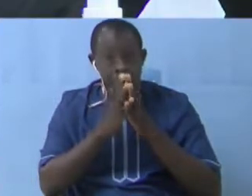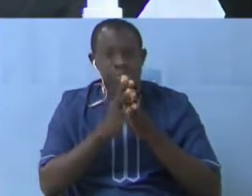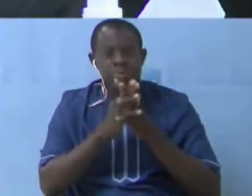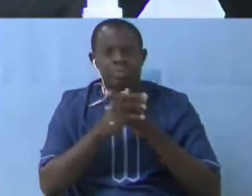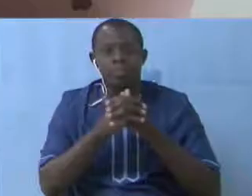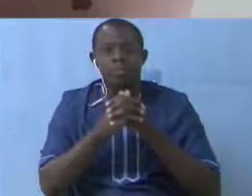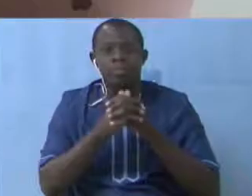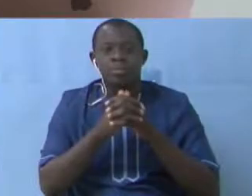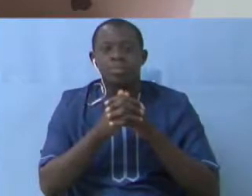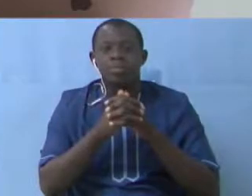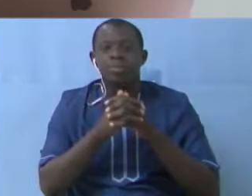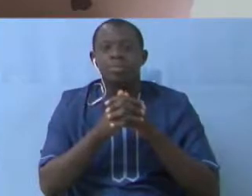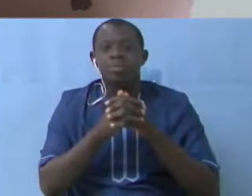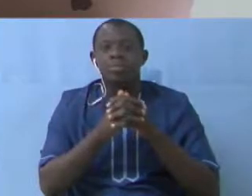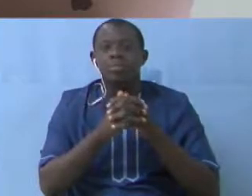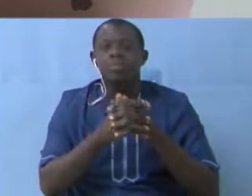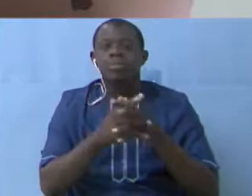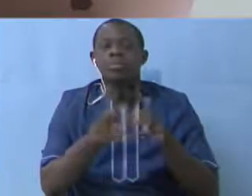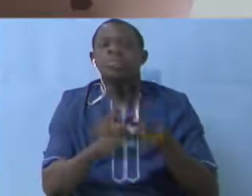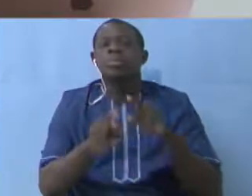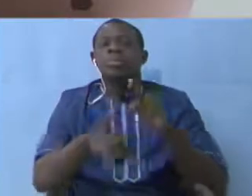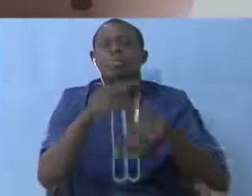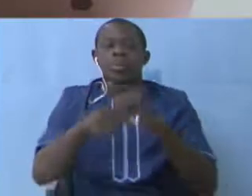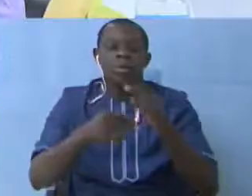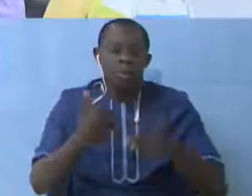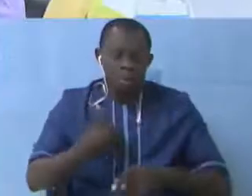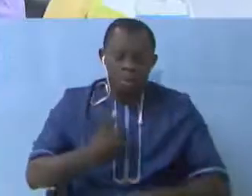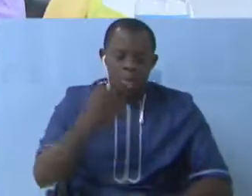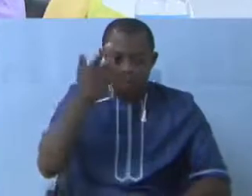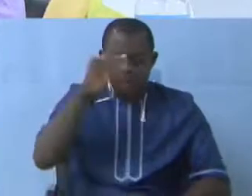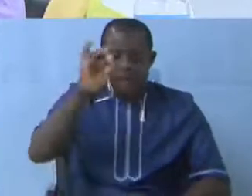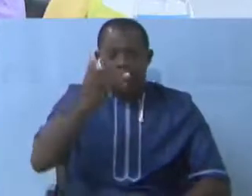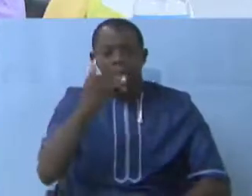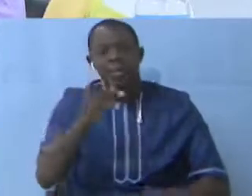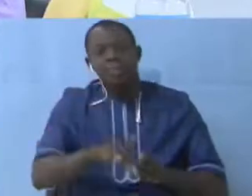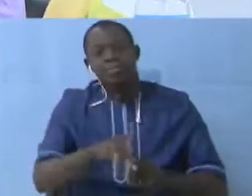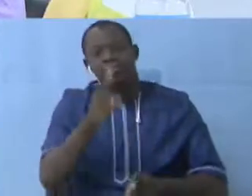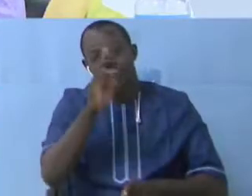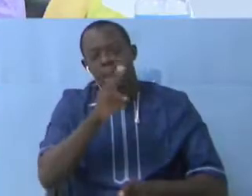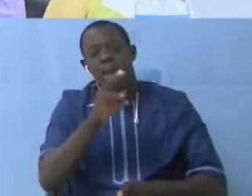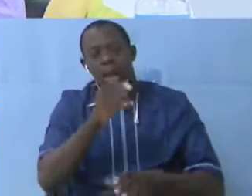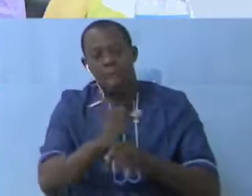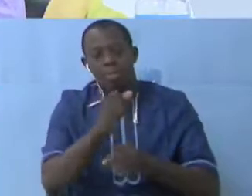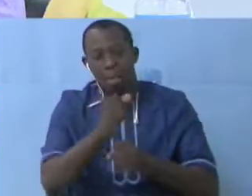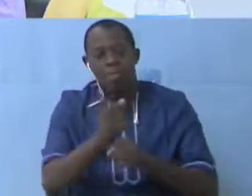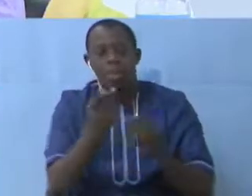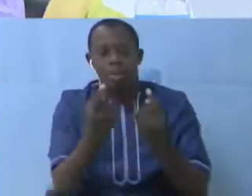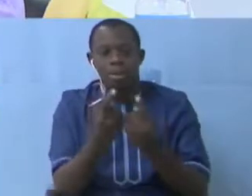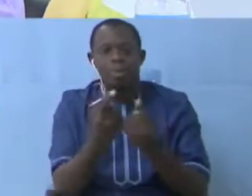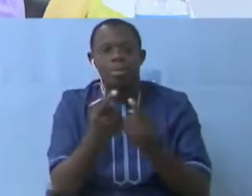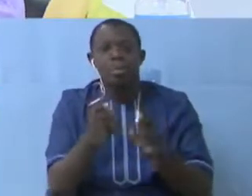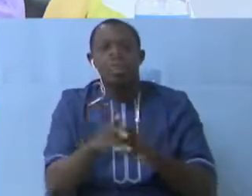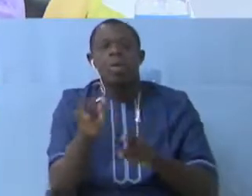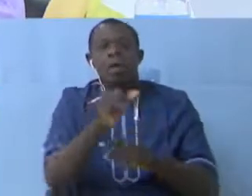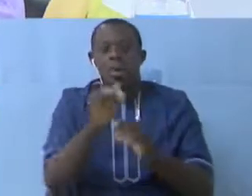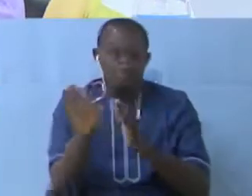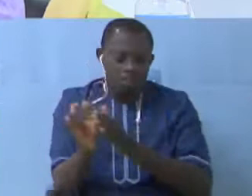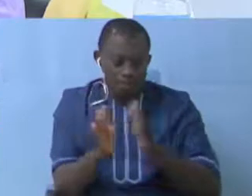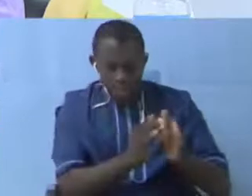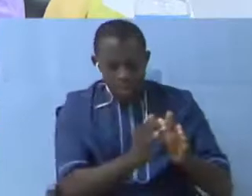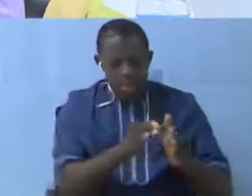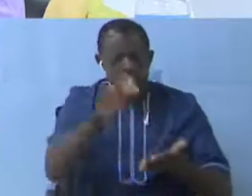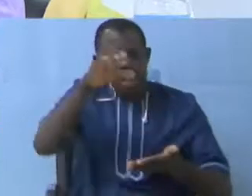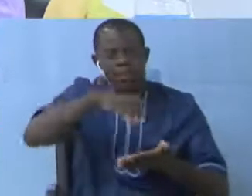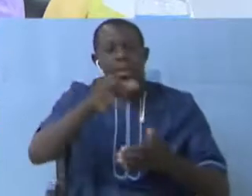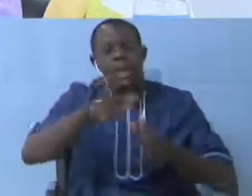then they agree and took action through their capitals. ñu nangu nag pour jël ay jéego nag ci capital